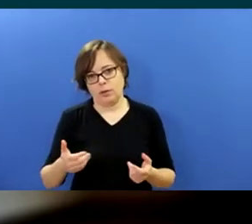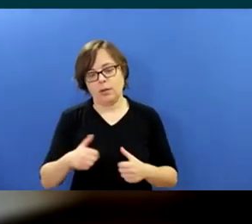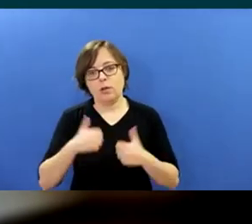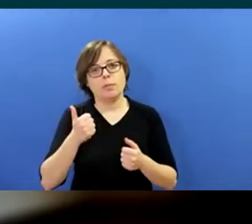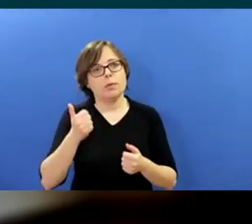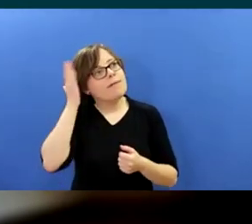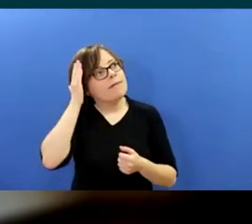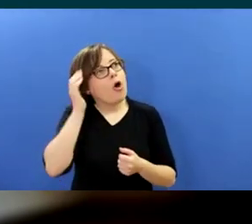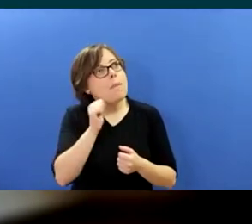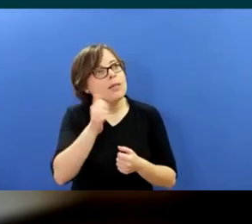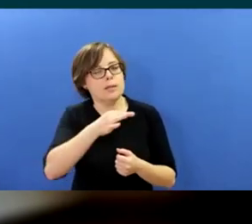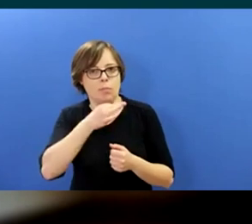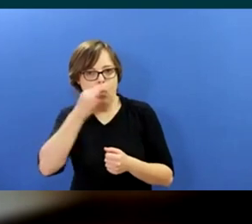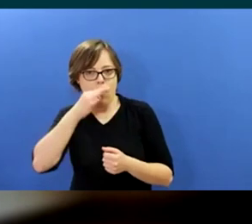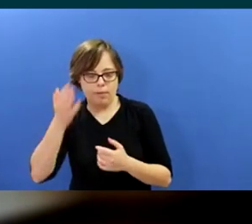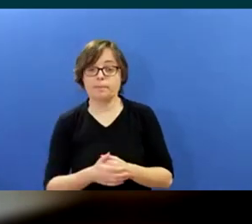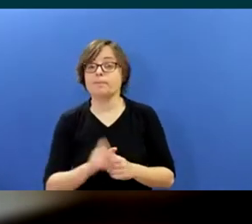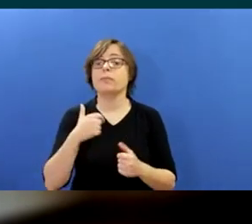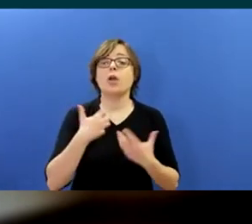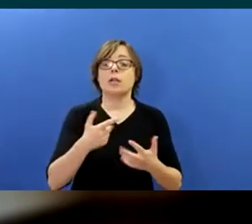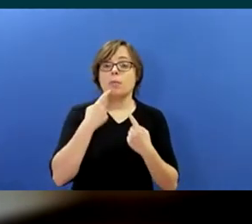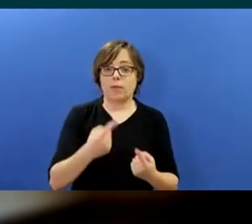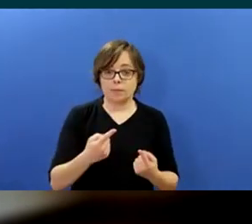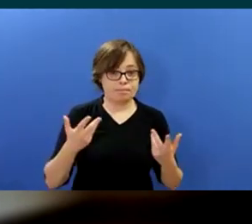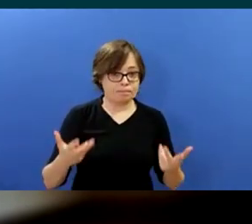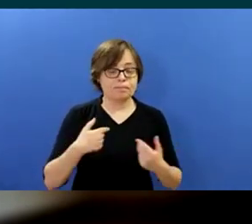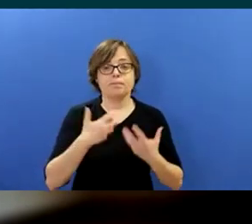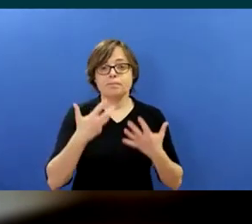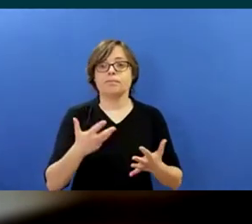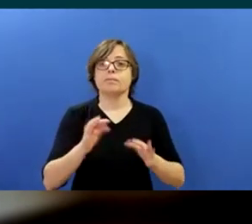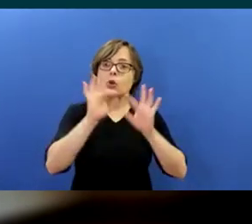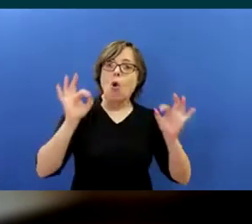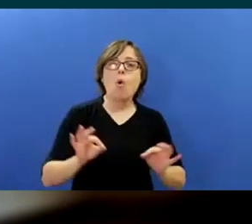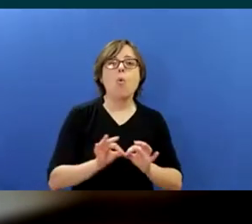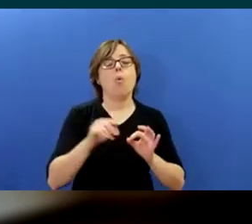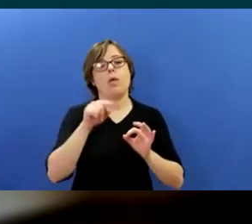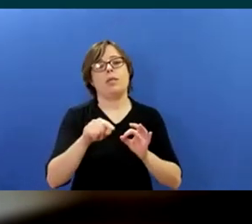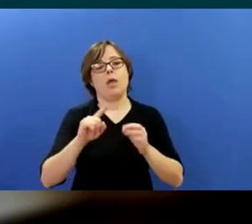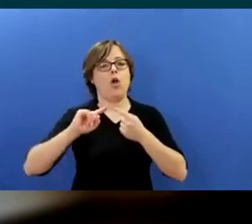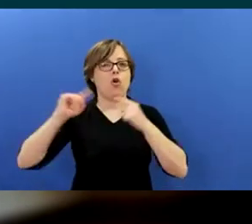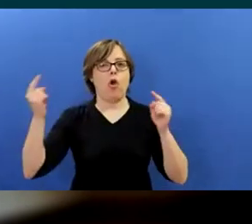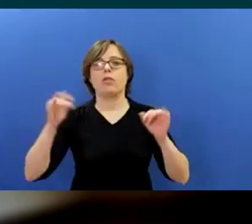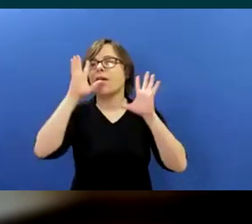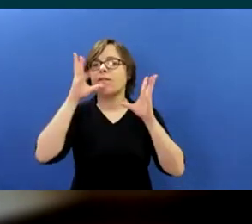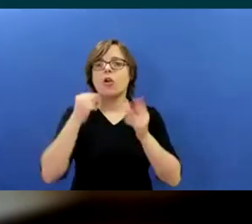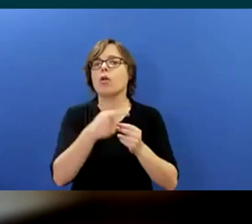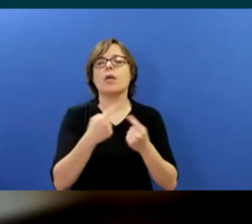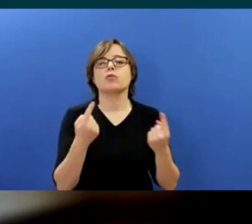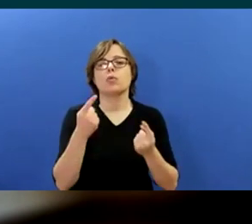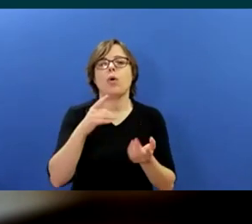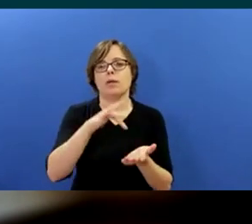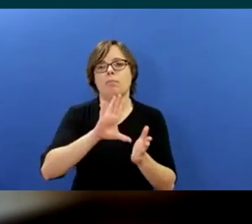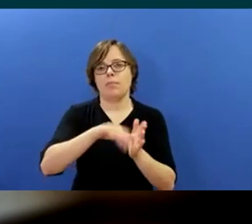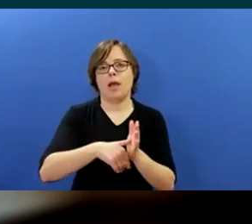What I will do is just to give a general context on Carouge so that you understand maybe the stakes, and for those of you who work in